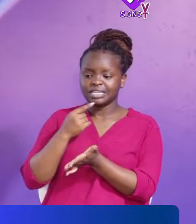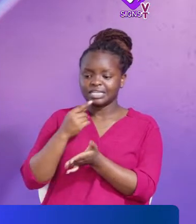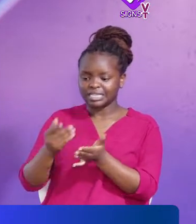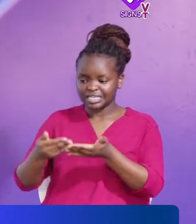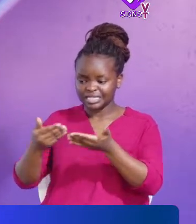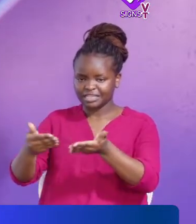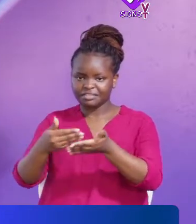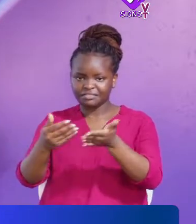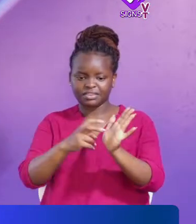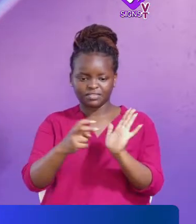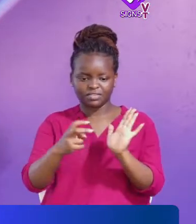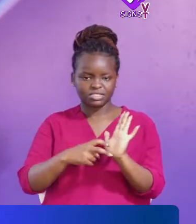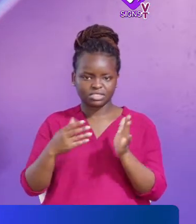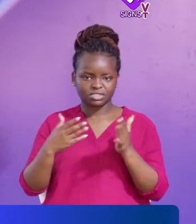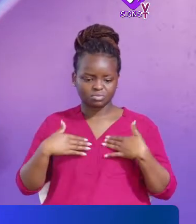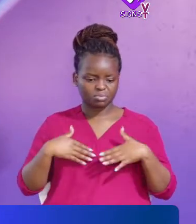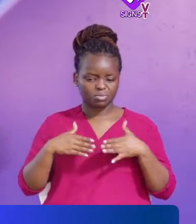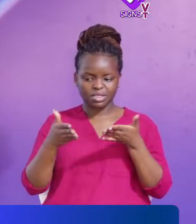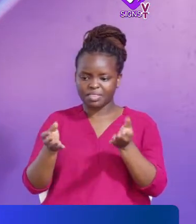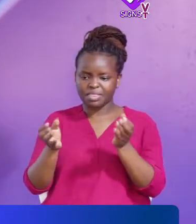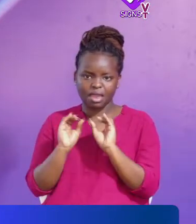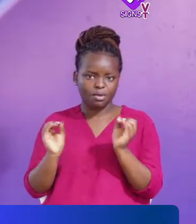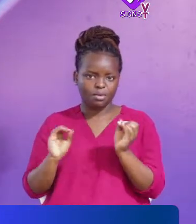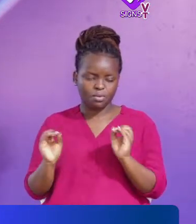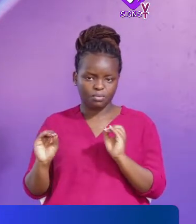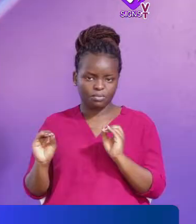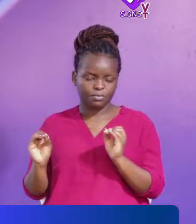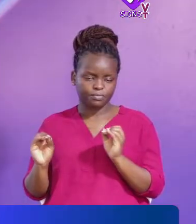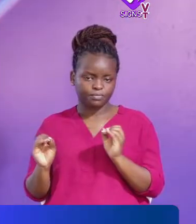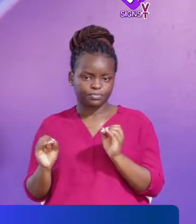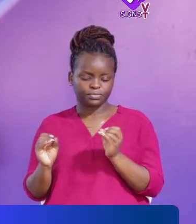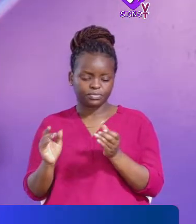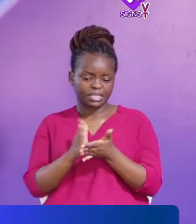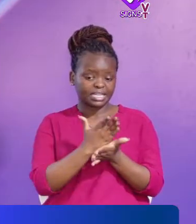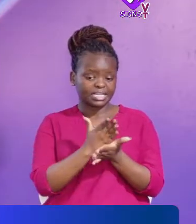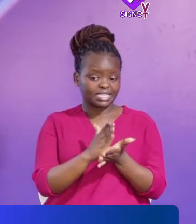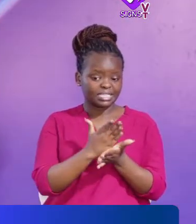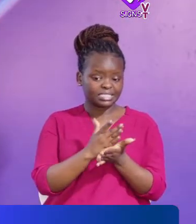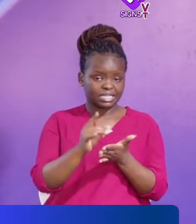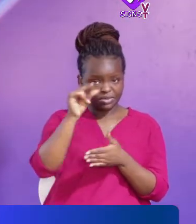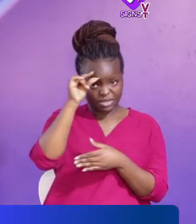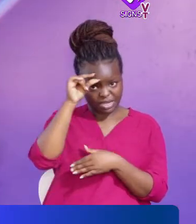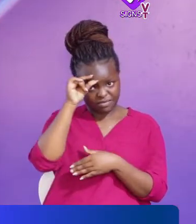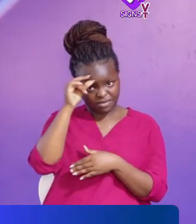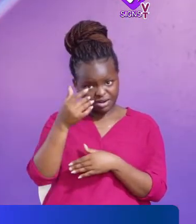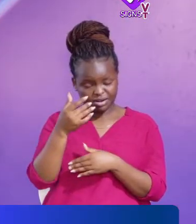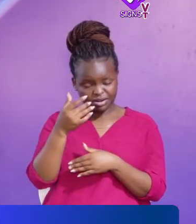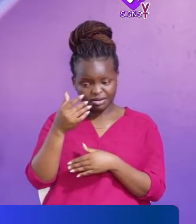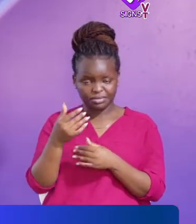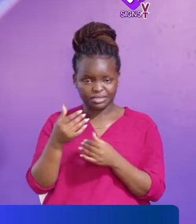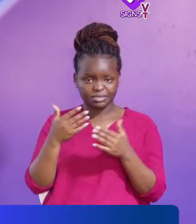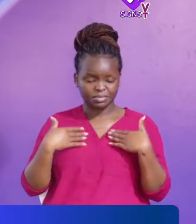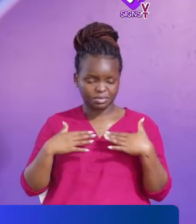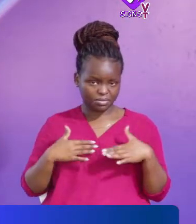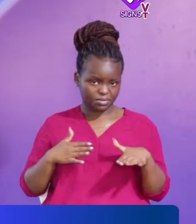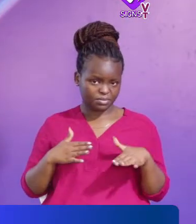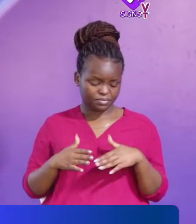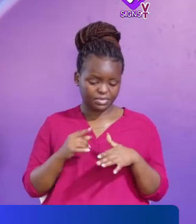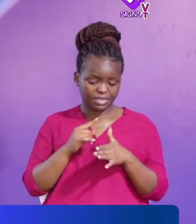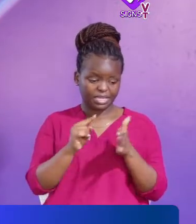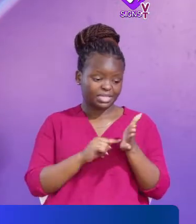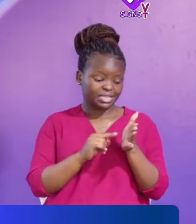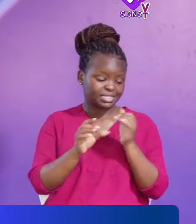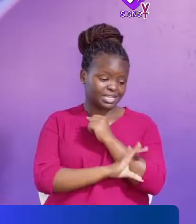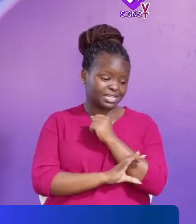contracts to people, and they're not there. And they share the loot with the government officials. This country, I've seen